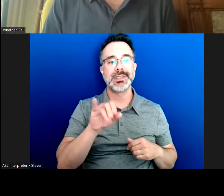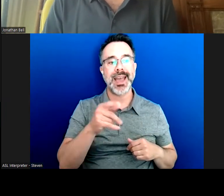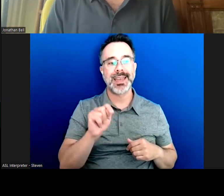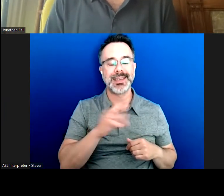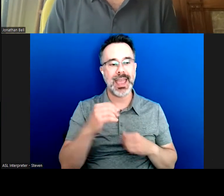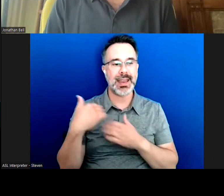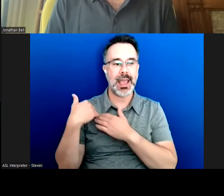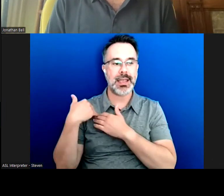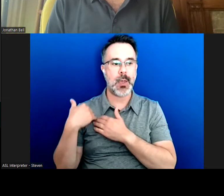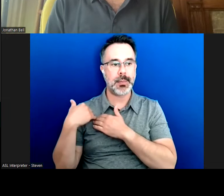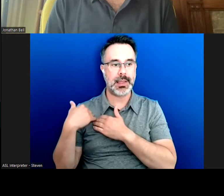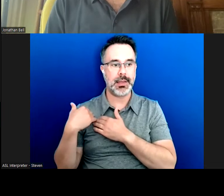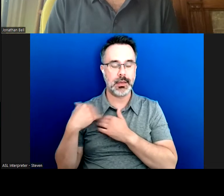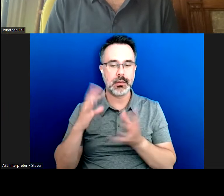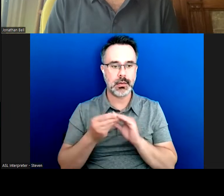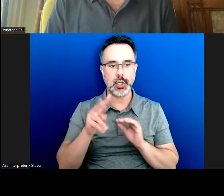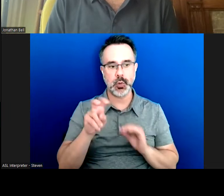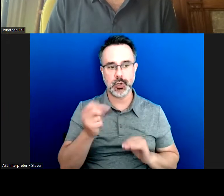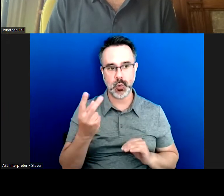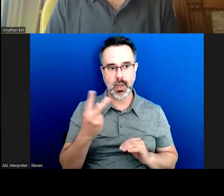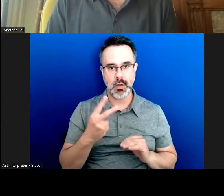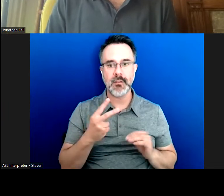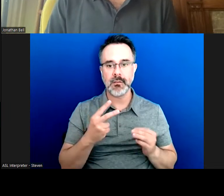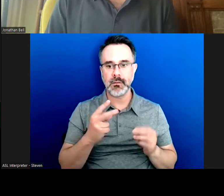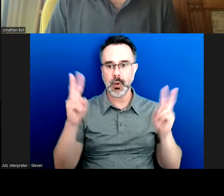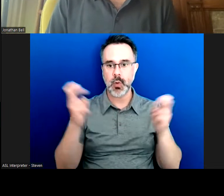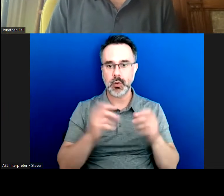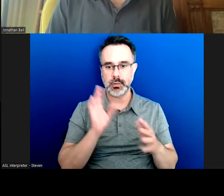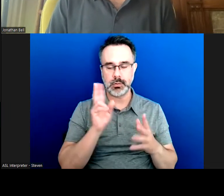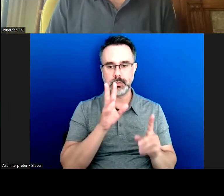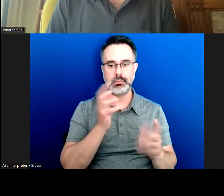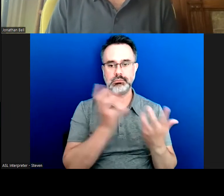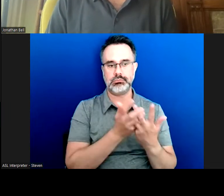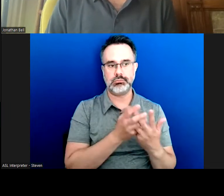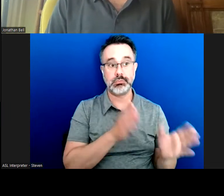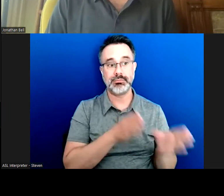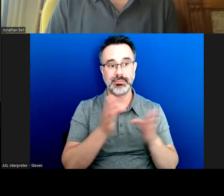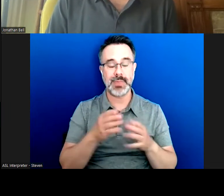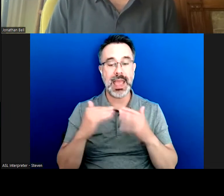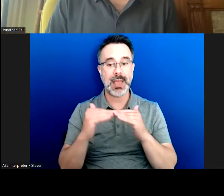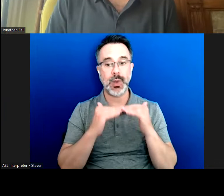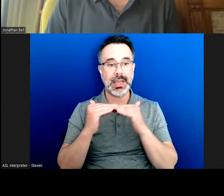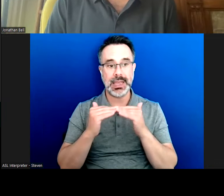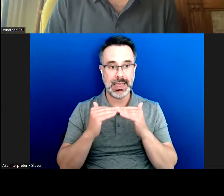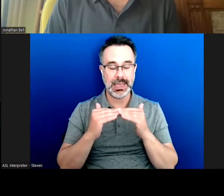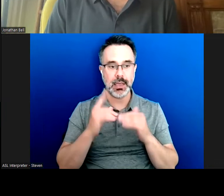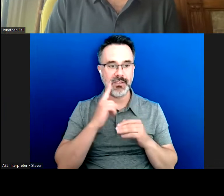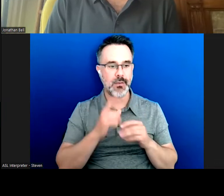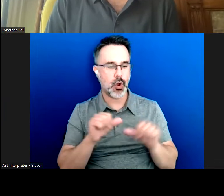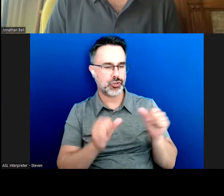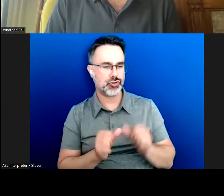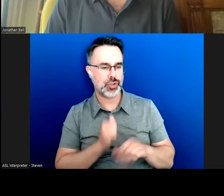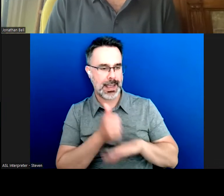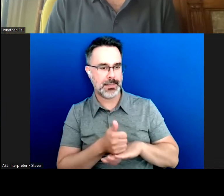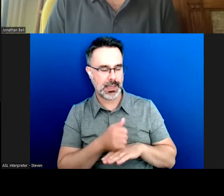different quotes that we identified within that theme. Equity considerations in shaping hubs and spokes is the